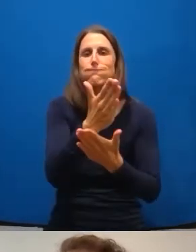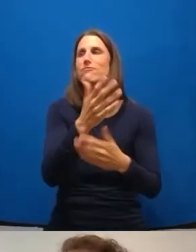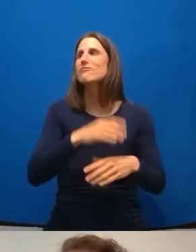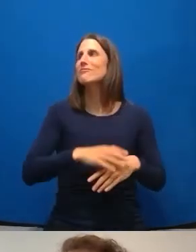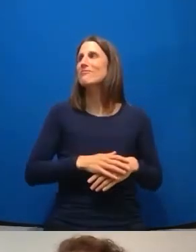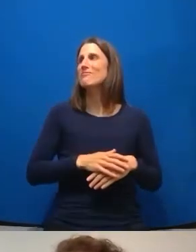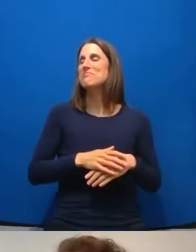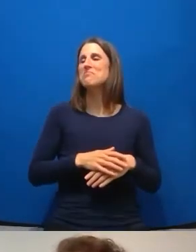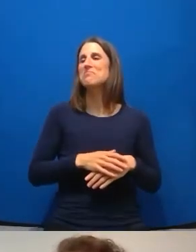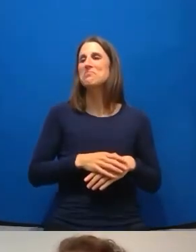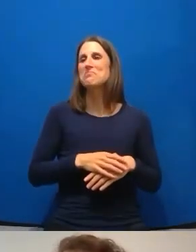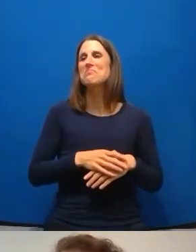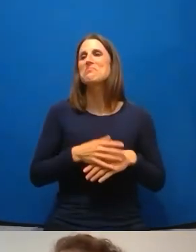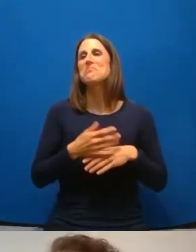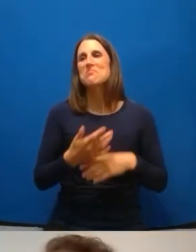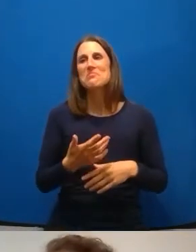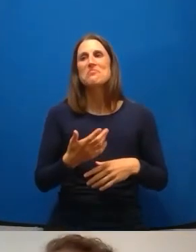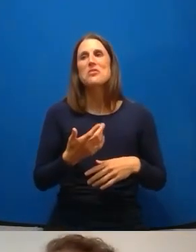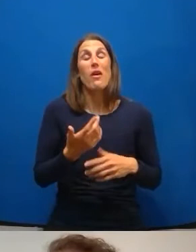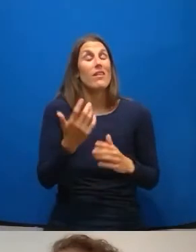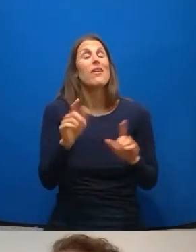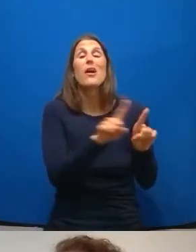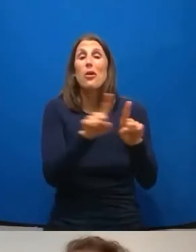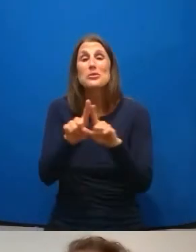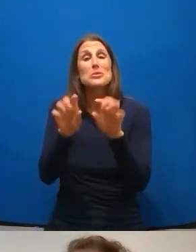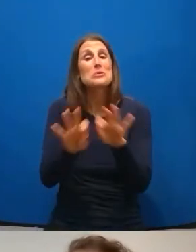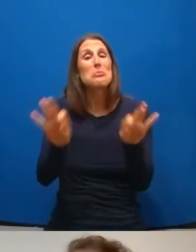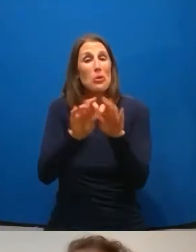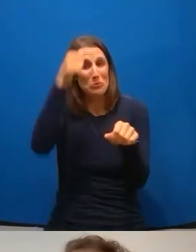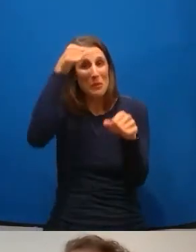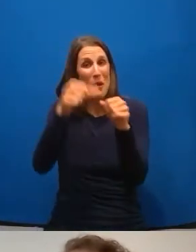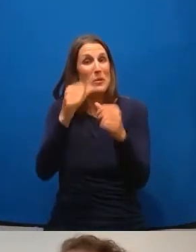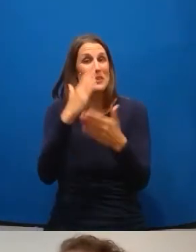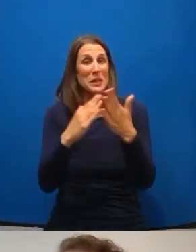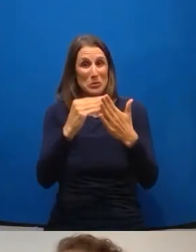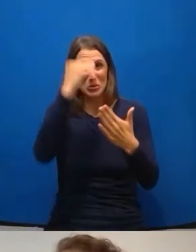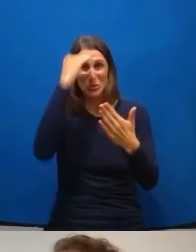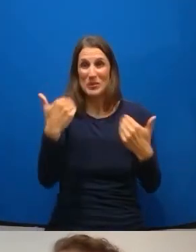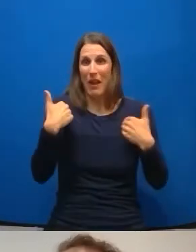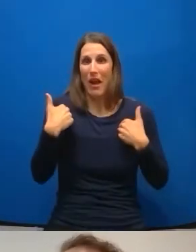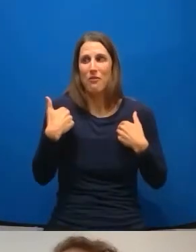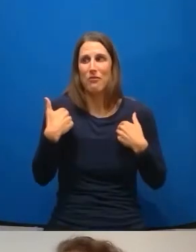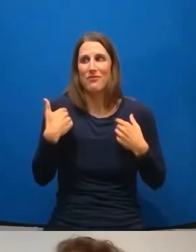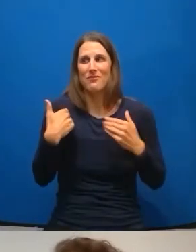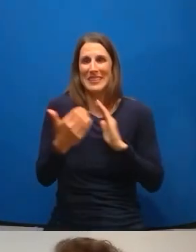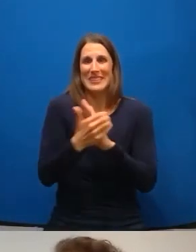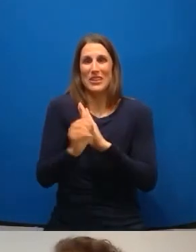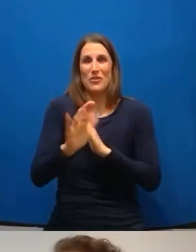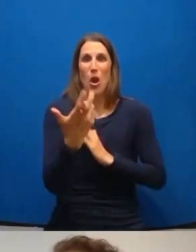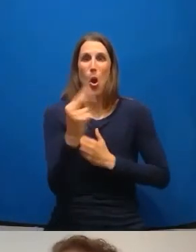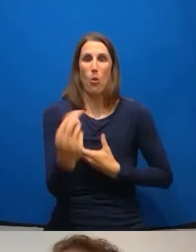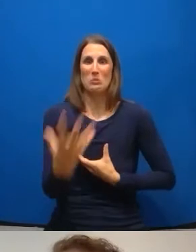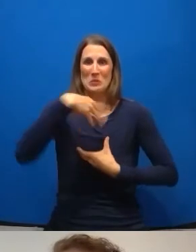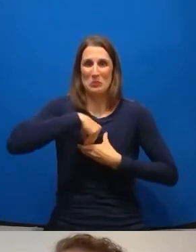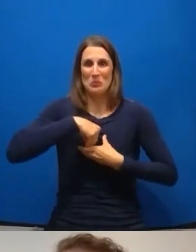in Zoom, you could do like the reaction of like a thumbs up or the applause. And all of a sudden there was like thumbs up happening. I was like, who's doing that? And I mean, it's a simple thing. It's